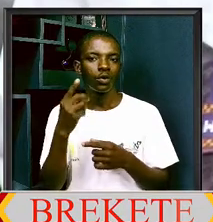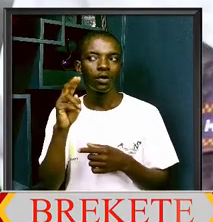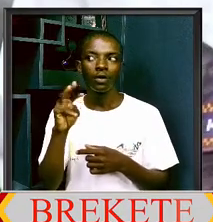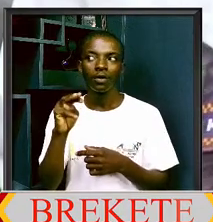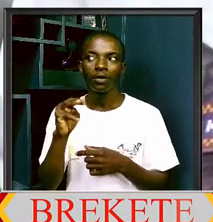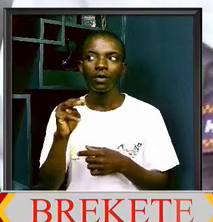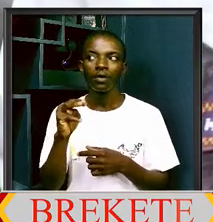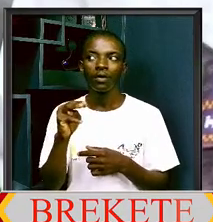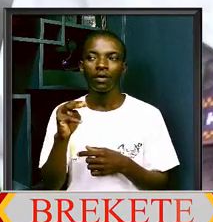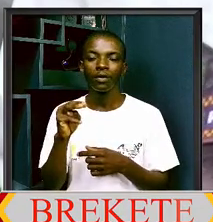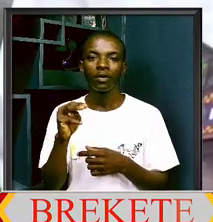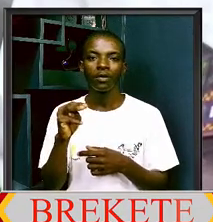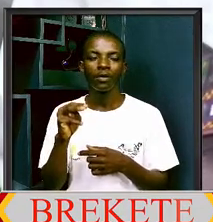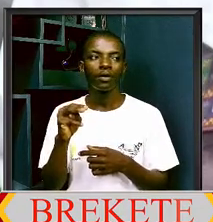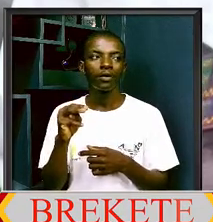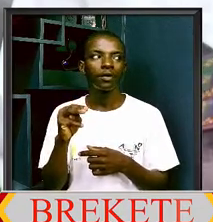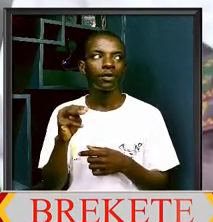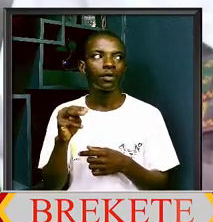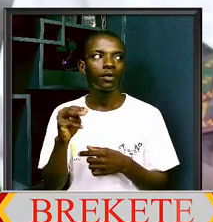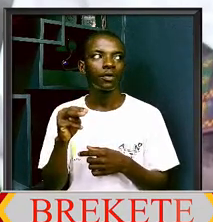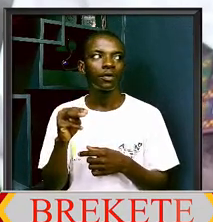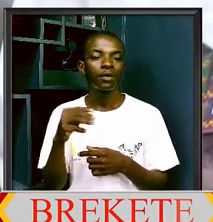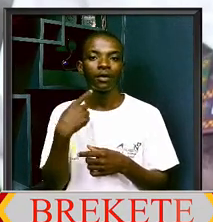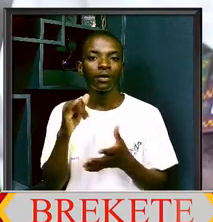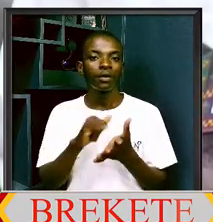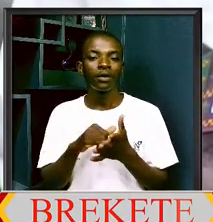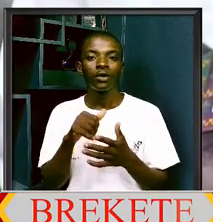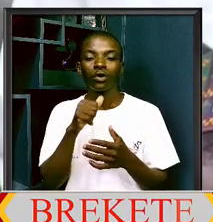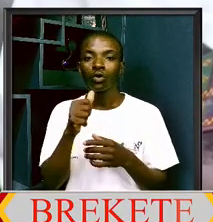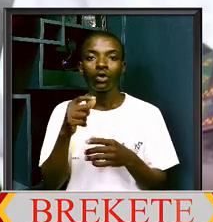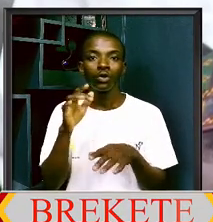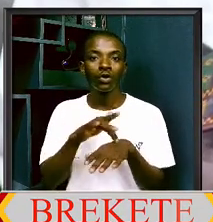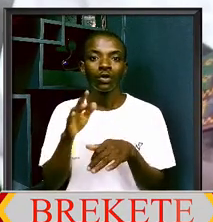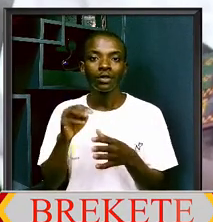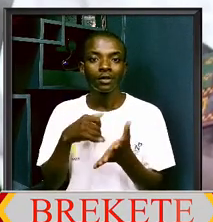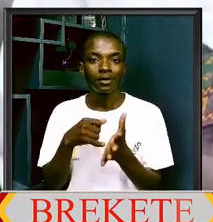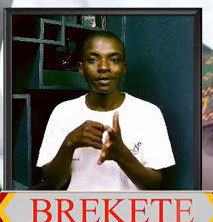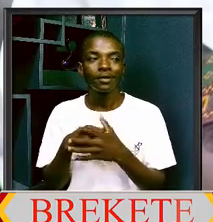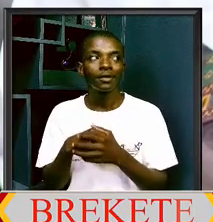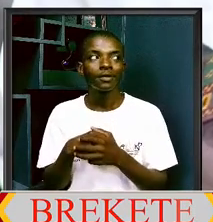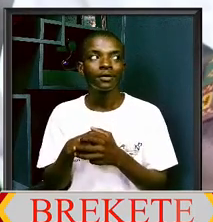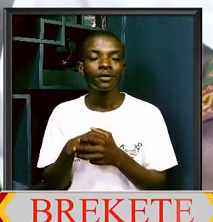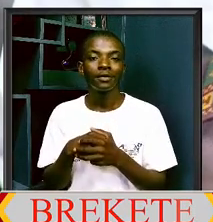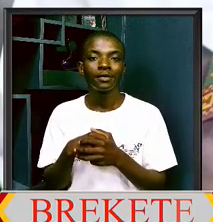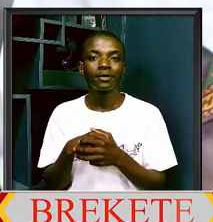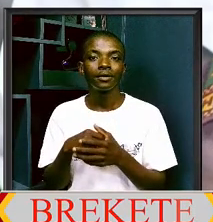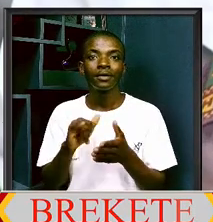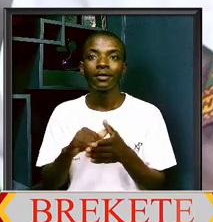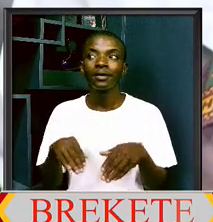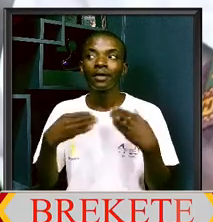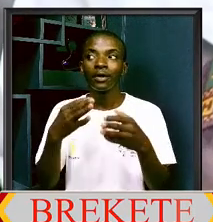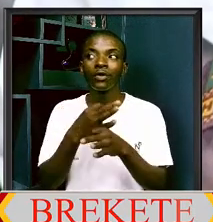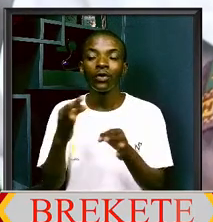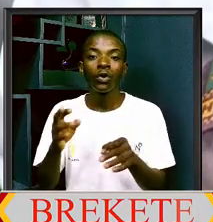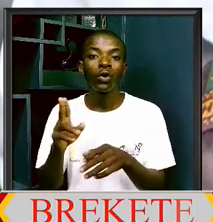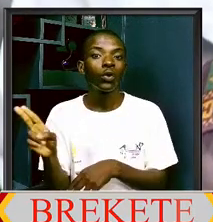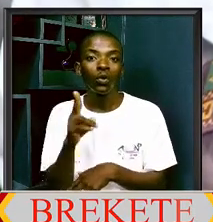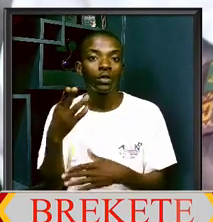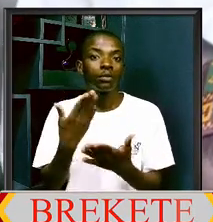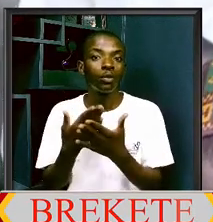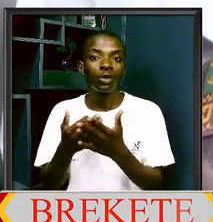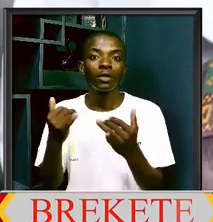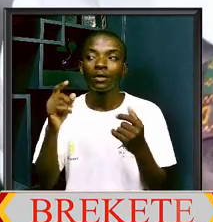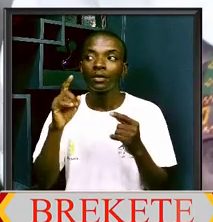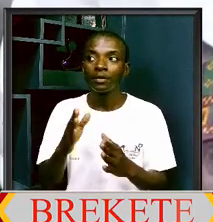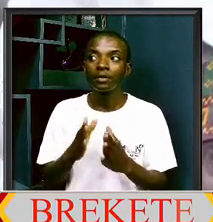you don't use inside you tell me say not touch I tell you make you not touch him yes now that Sho use the money